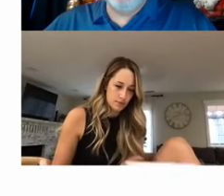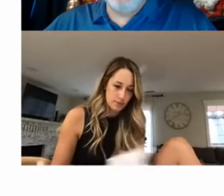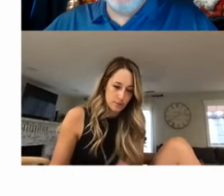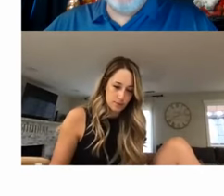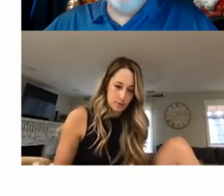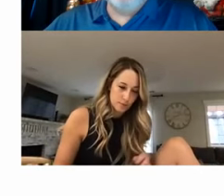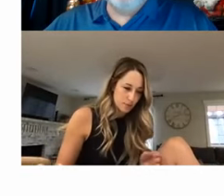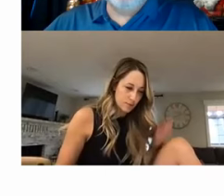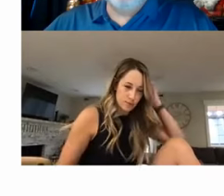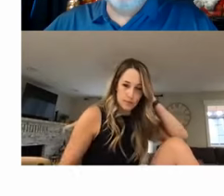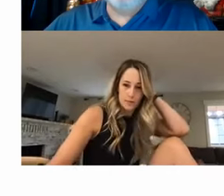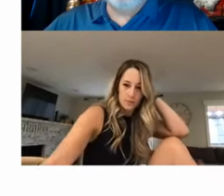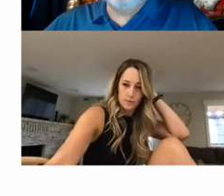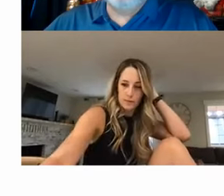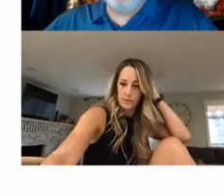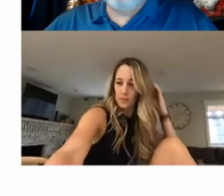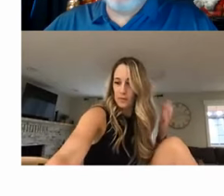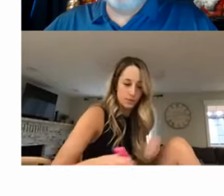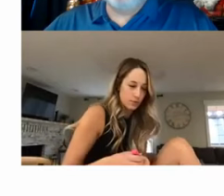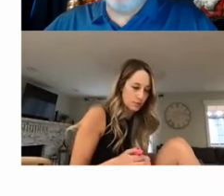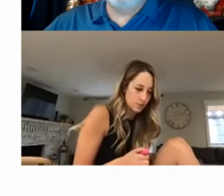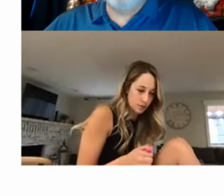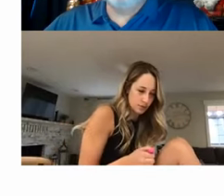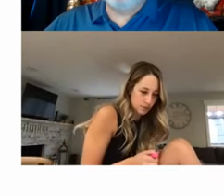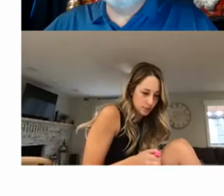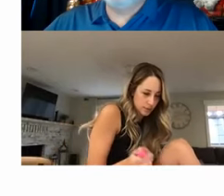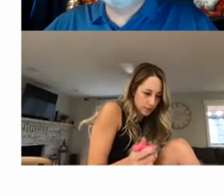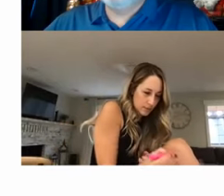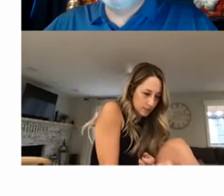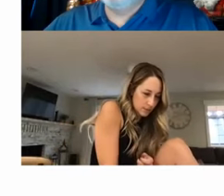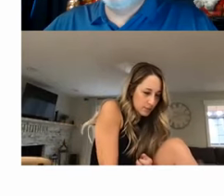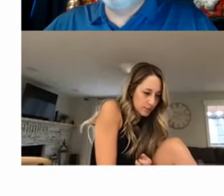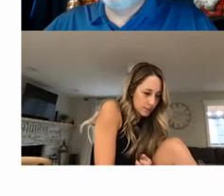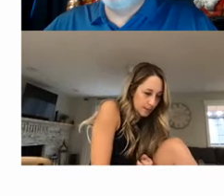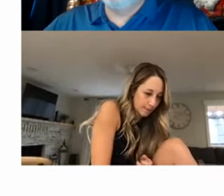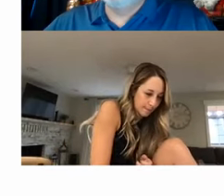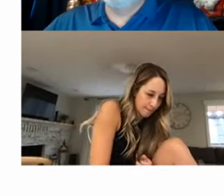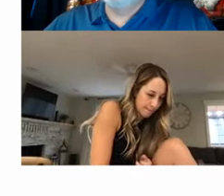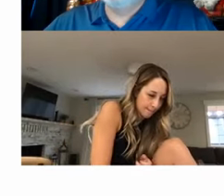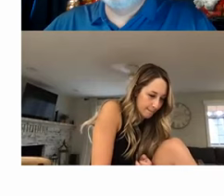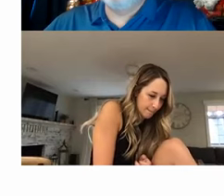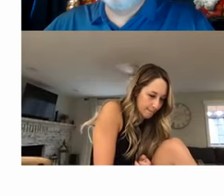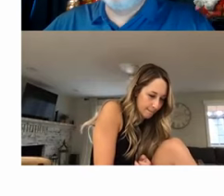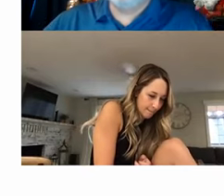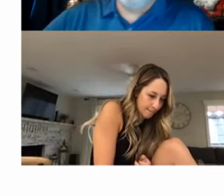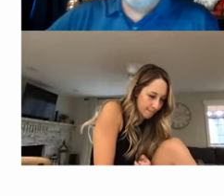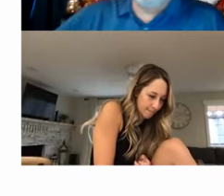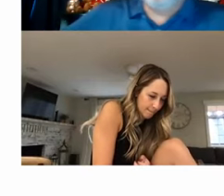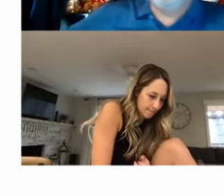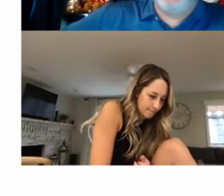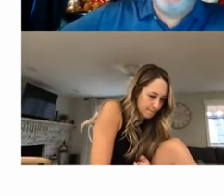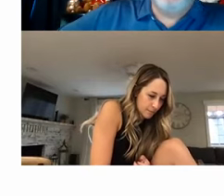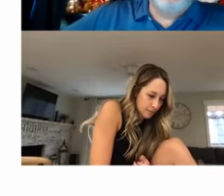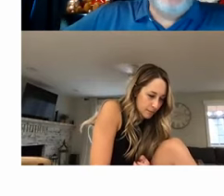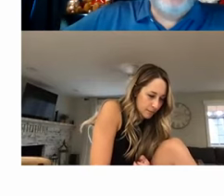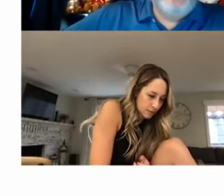exam. That is going to include two things: practice lab exam, which you guys are going to take. Again, there are no points on this. This is just a chance for you guys to be able